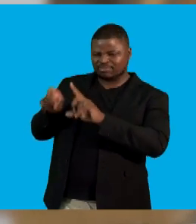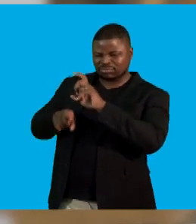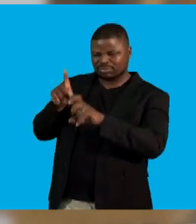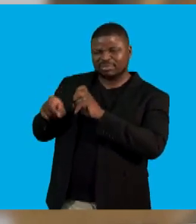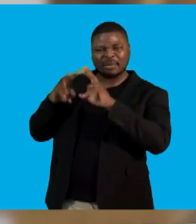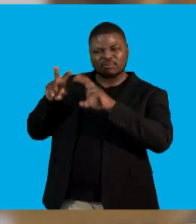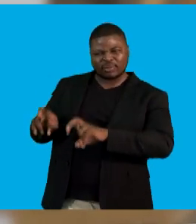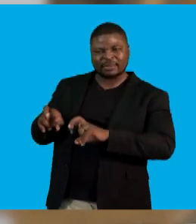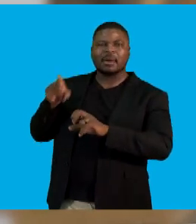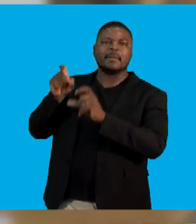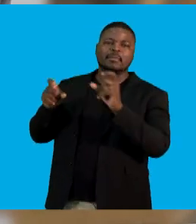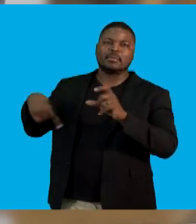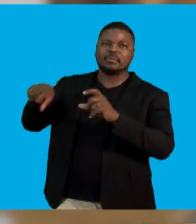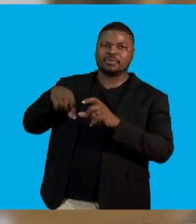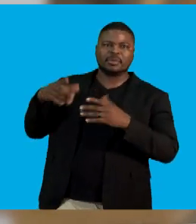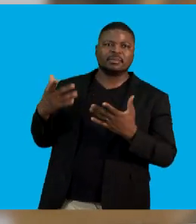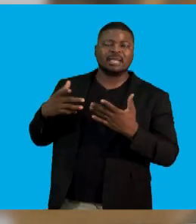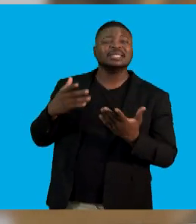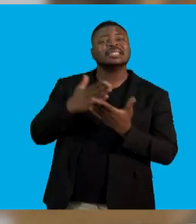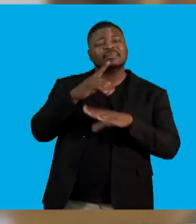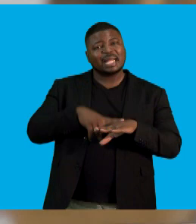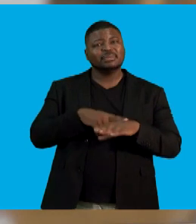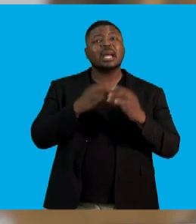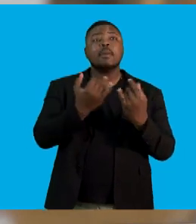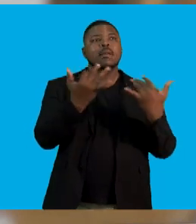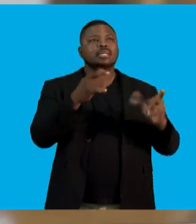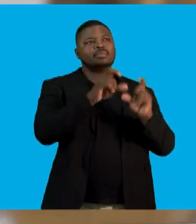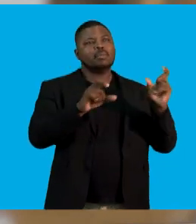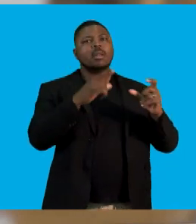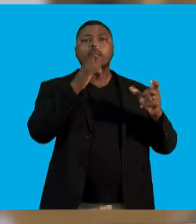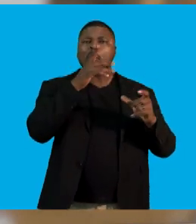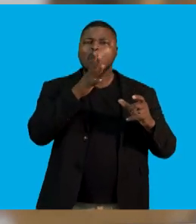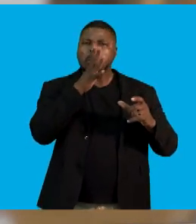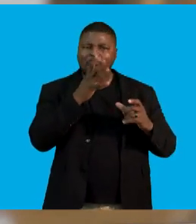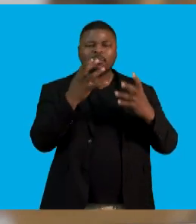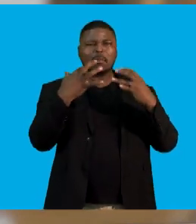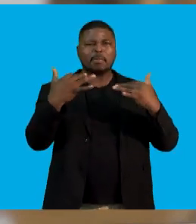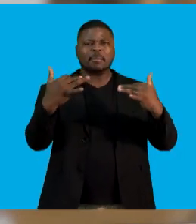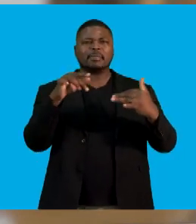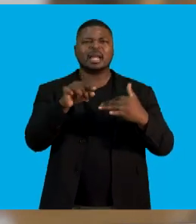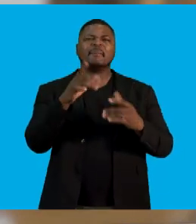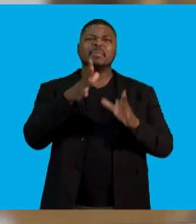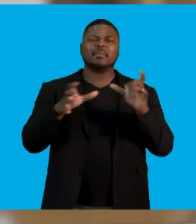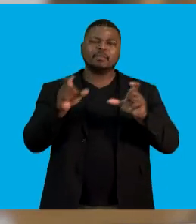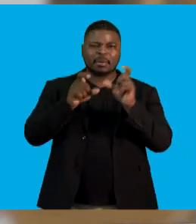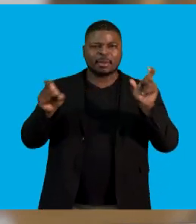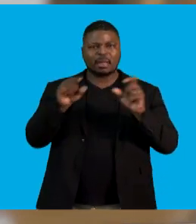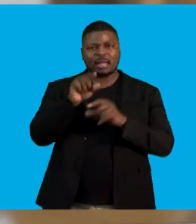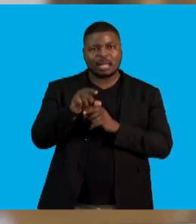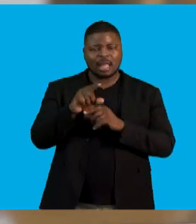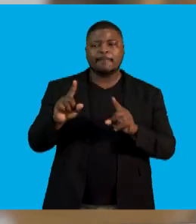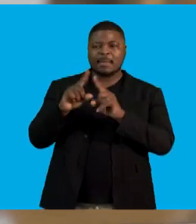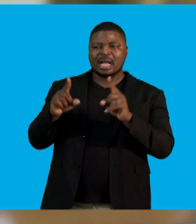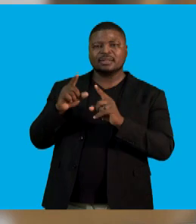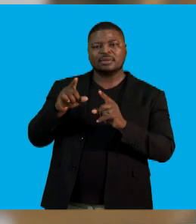your population, everyone, sometimes is too big. So you've got to take from the population a piece of them out and deal with them. We call